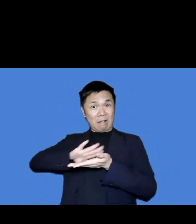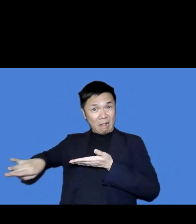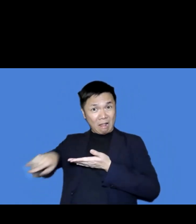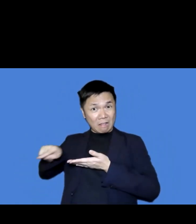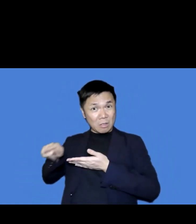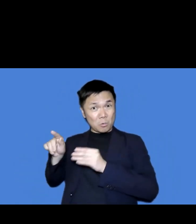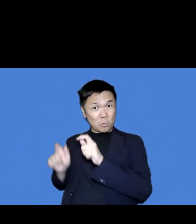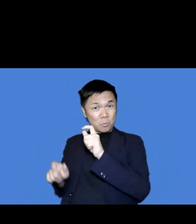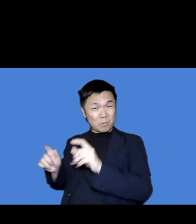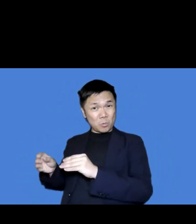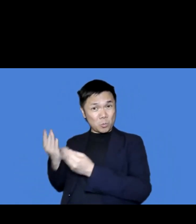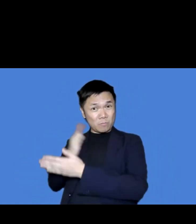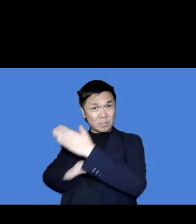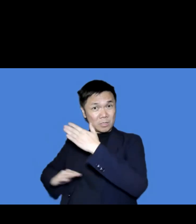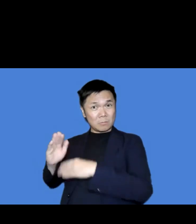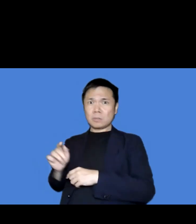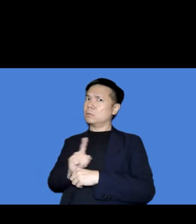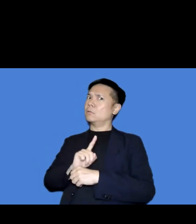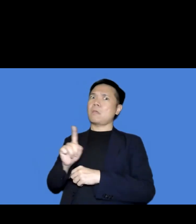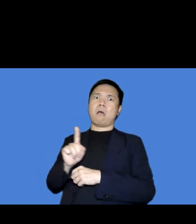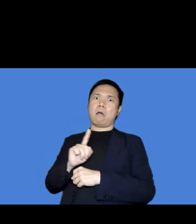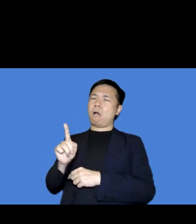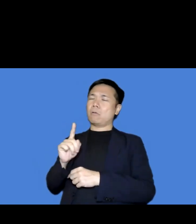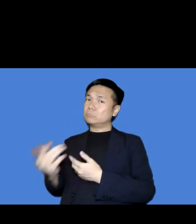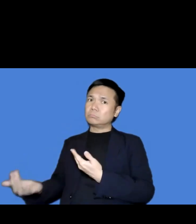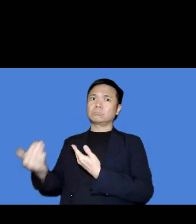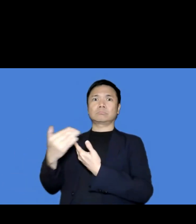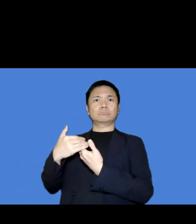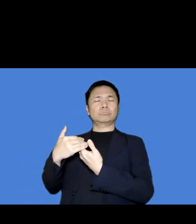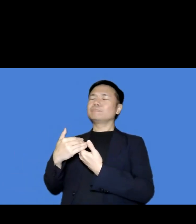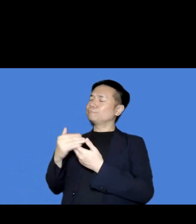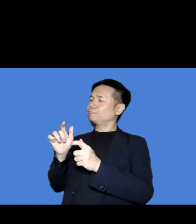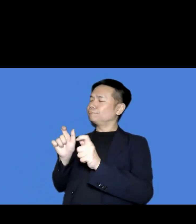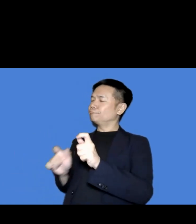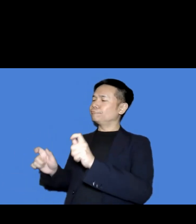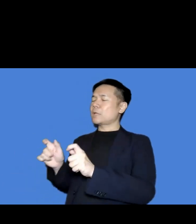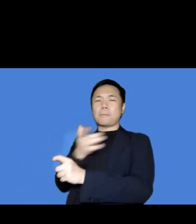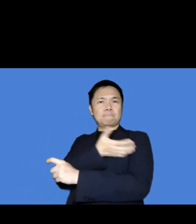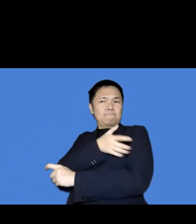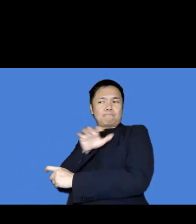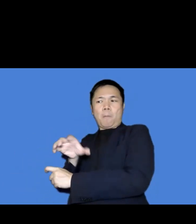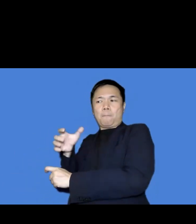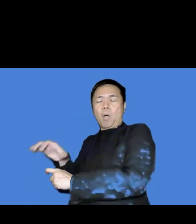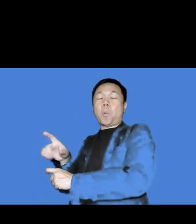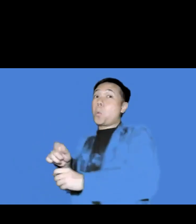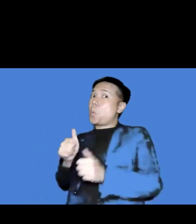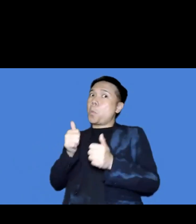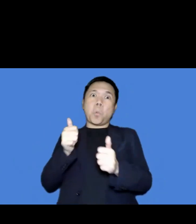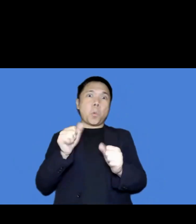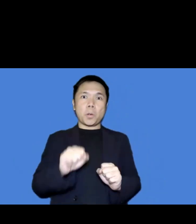because it empowers youth to become leaders, advocates, and change makers